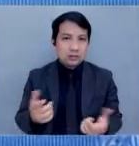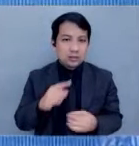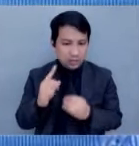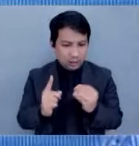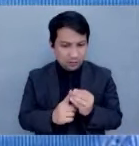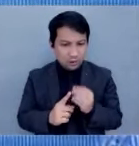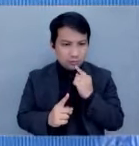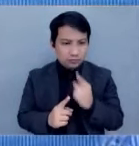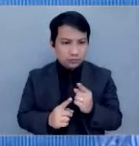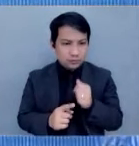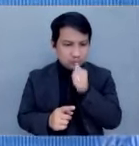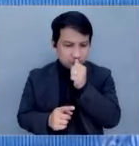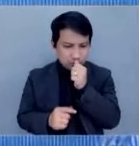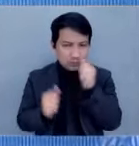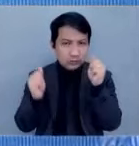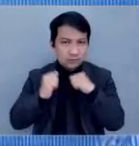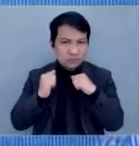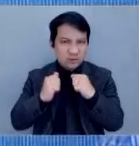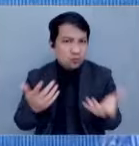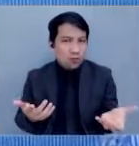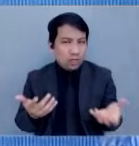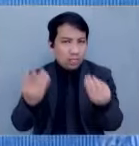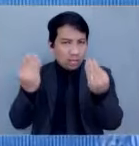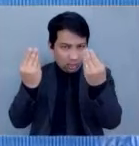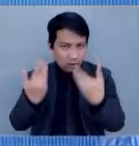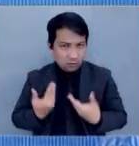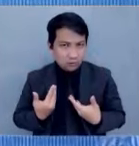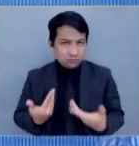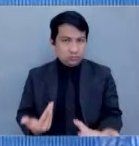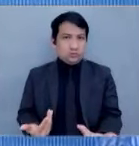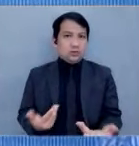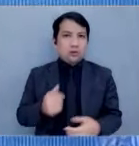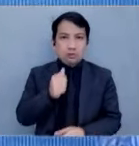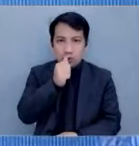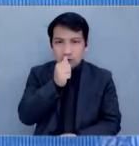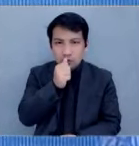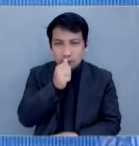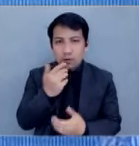secret agreement? Why was it kept secret?